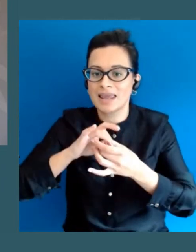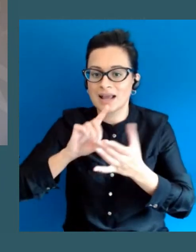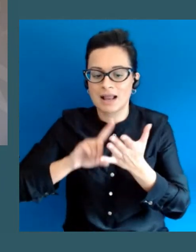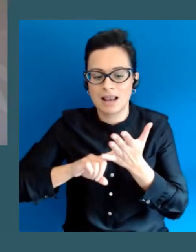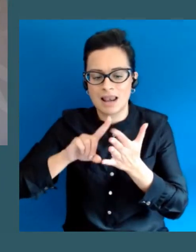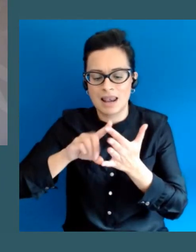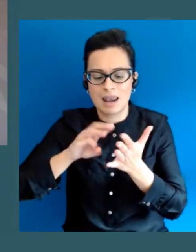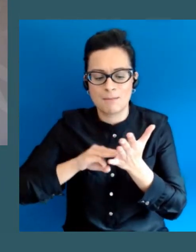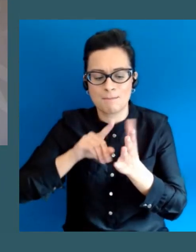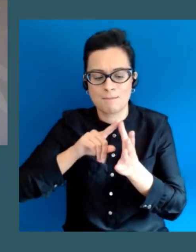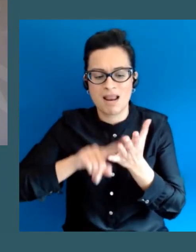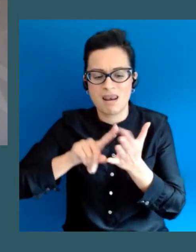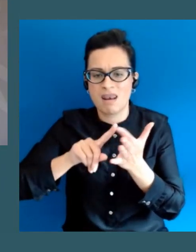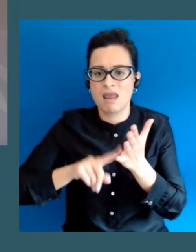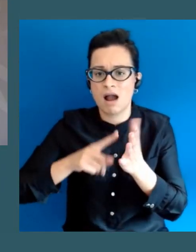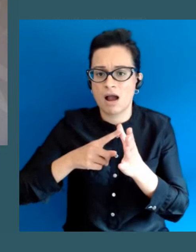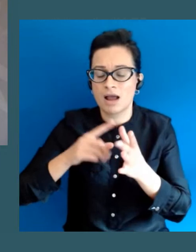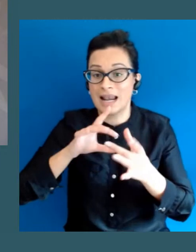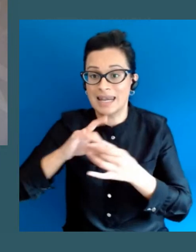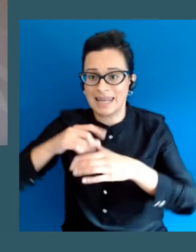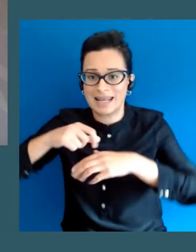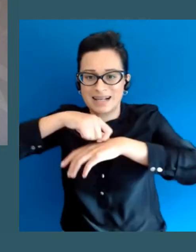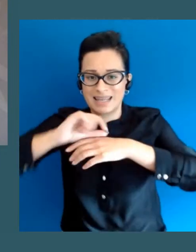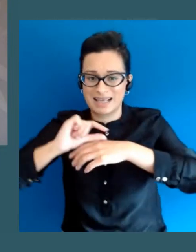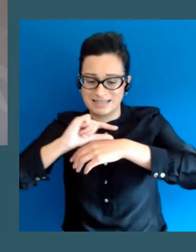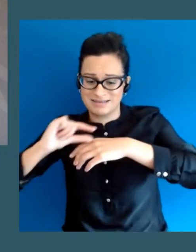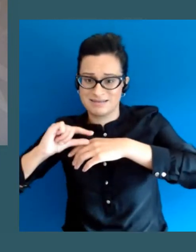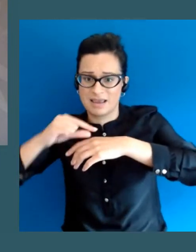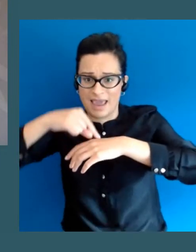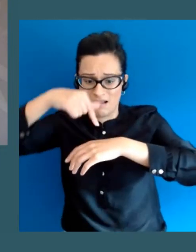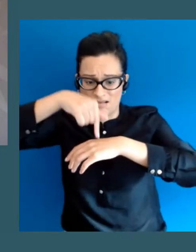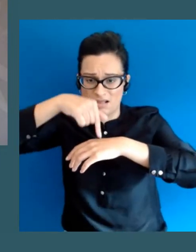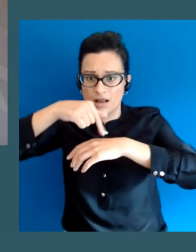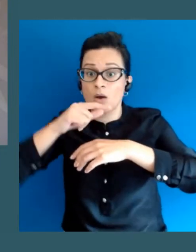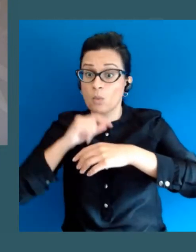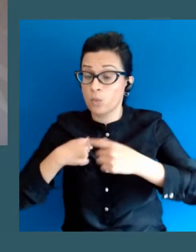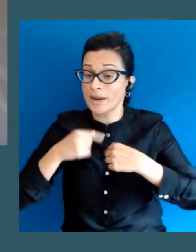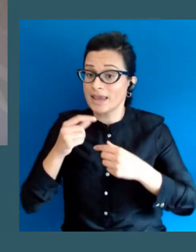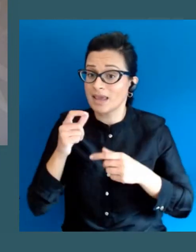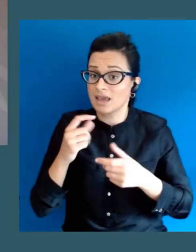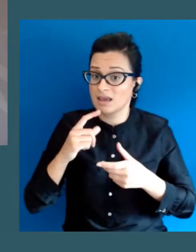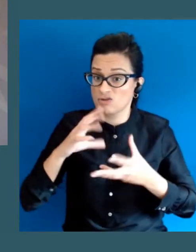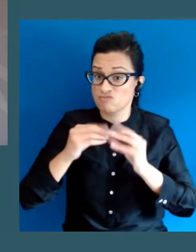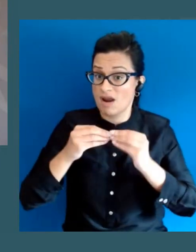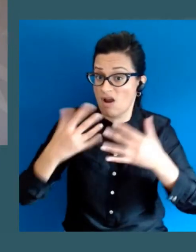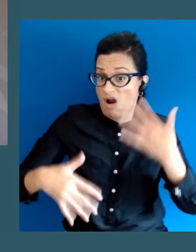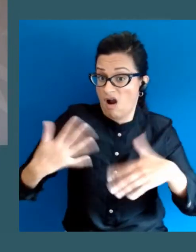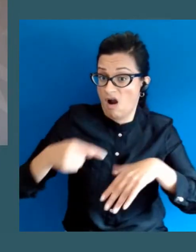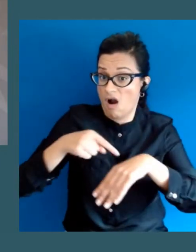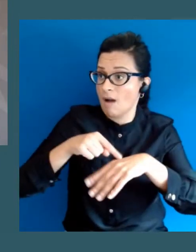the epidermis. So we may be doing some harm with this. And